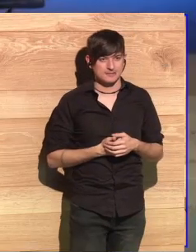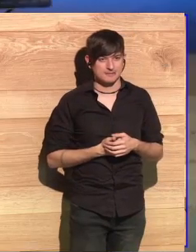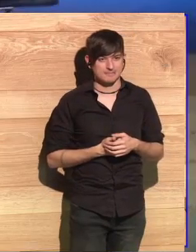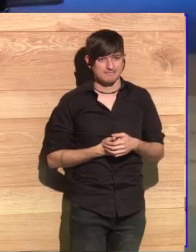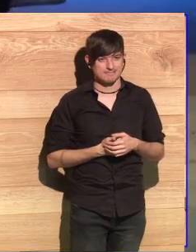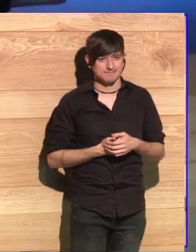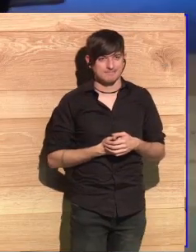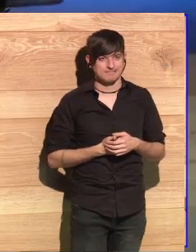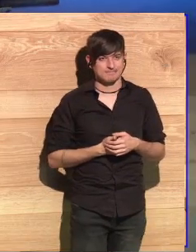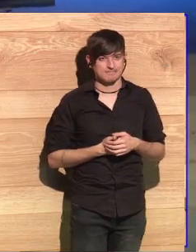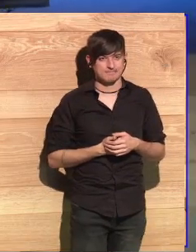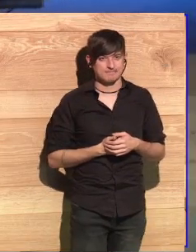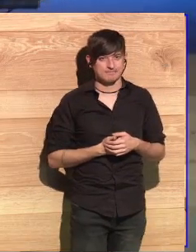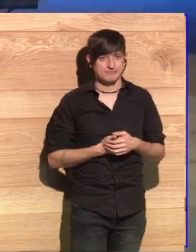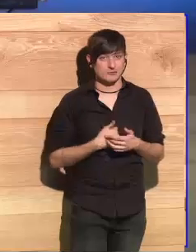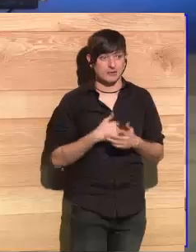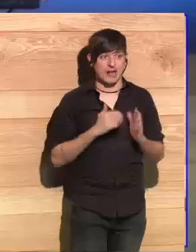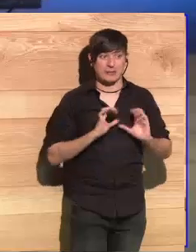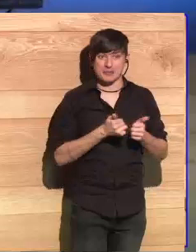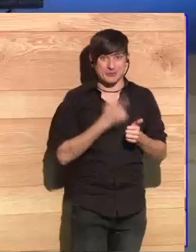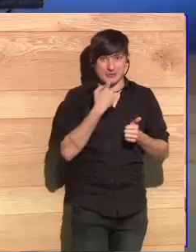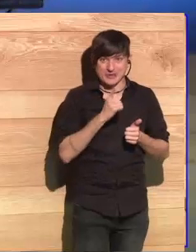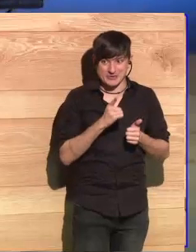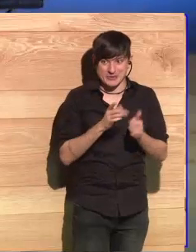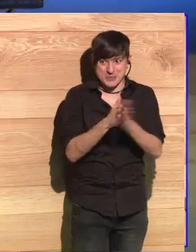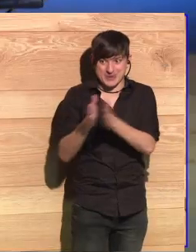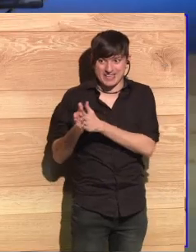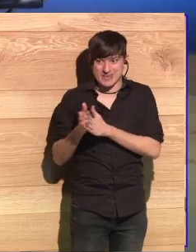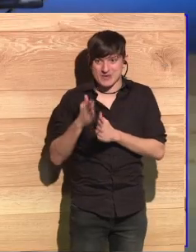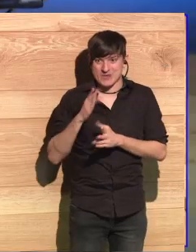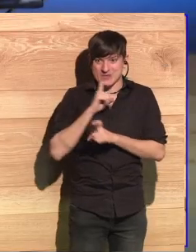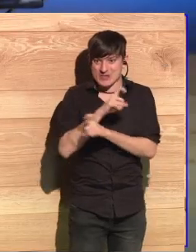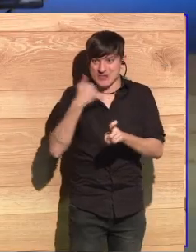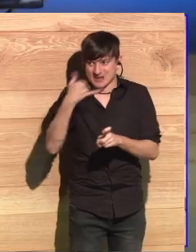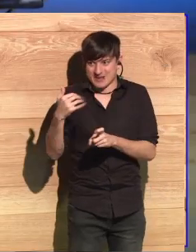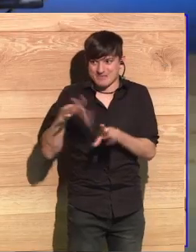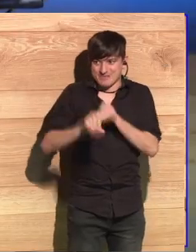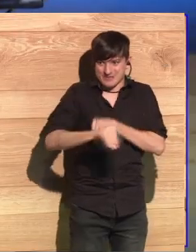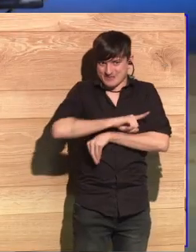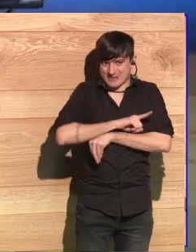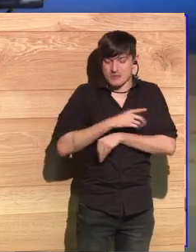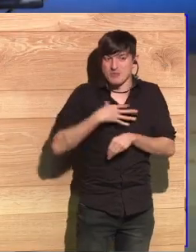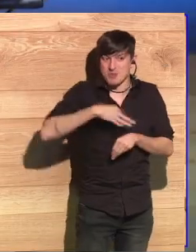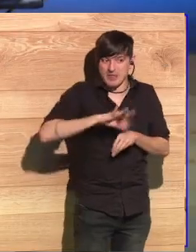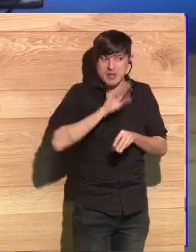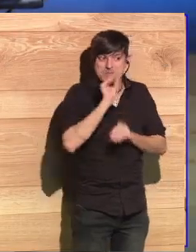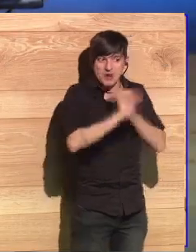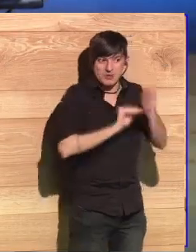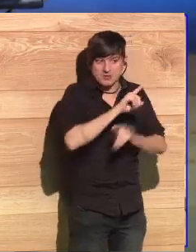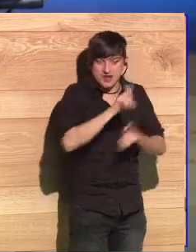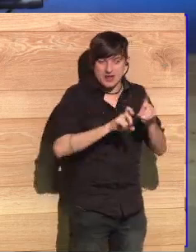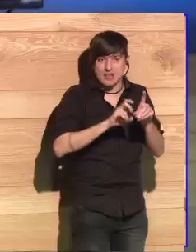Bueno, no lo he dicho al principio y me van a reñir los compañeros de la Fundación. Well, I didn't say this at the beginning, and I'm going to get told off by